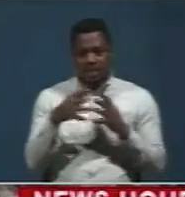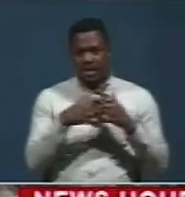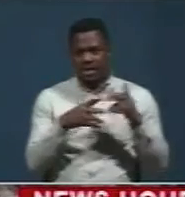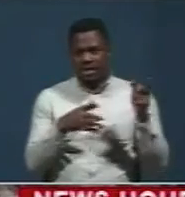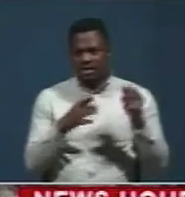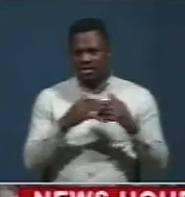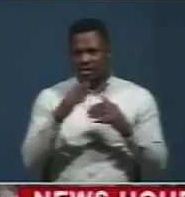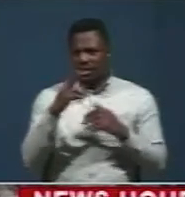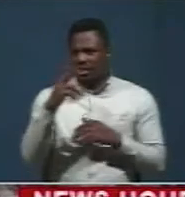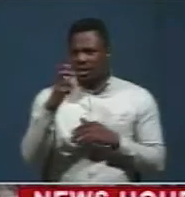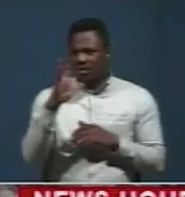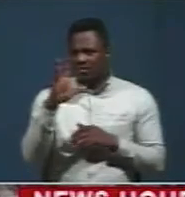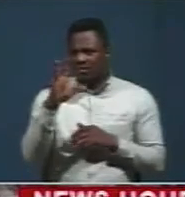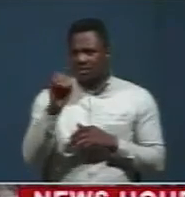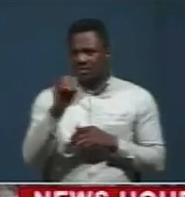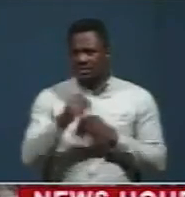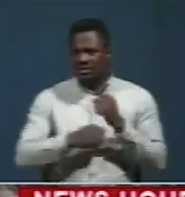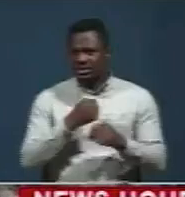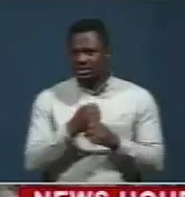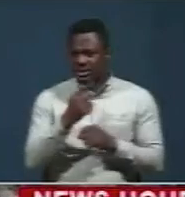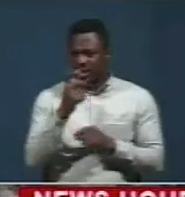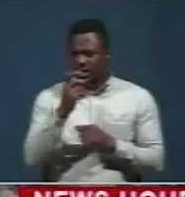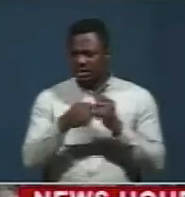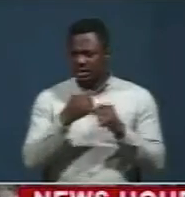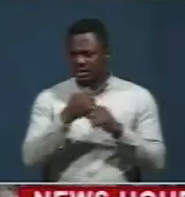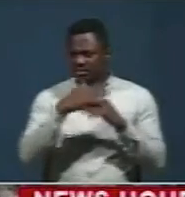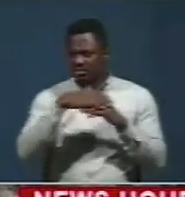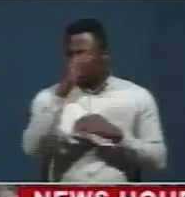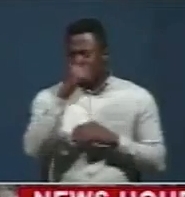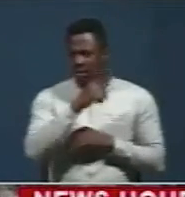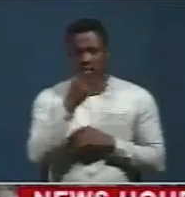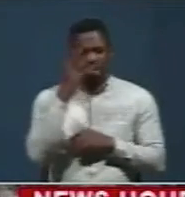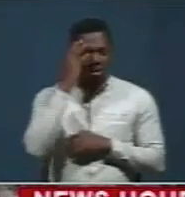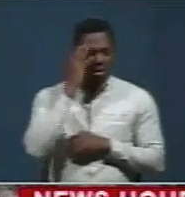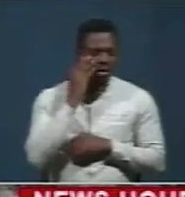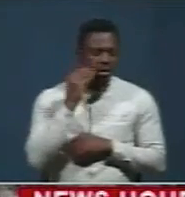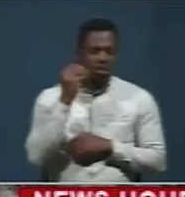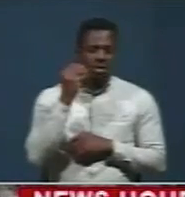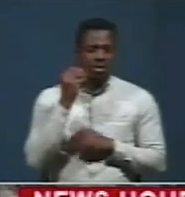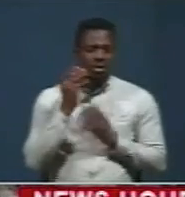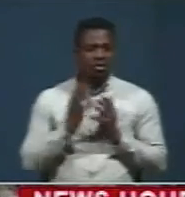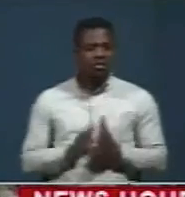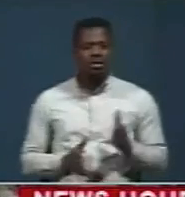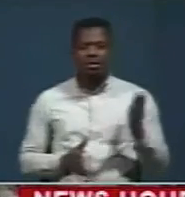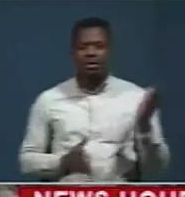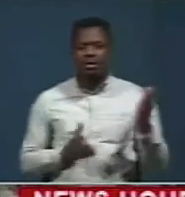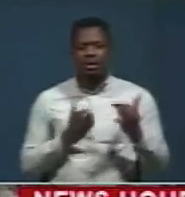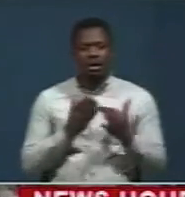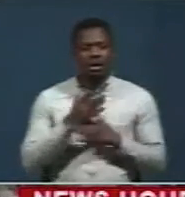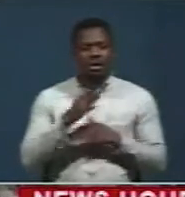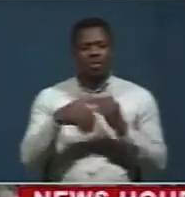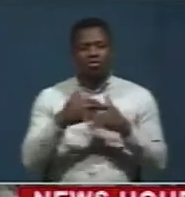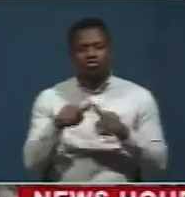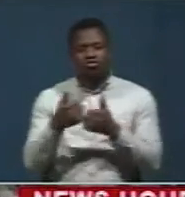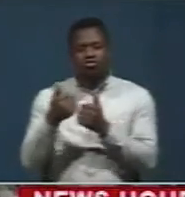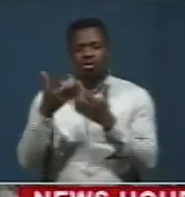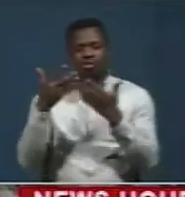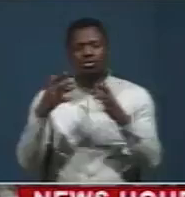you talk about 350 or 300 years or something like that, you know, democratic process. They've gone through all these